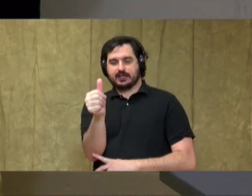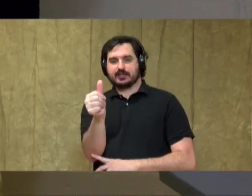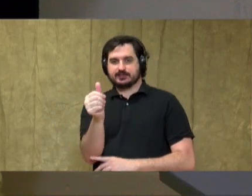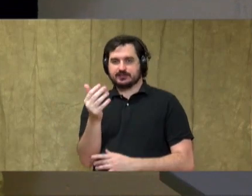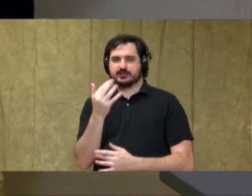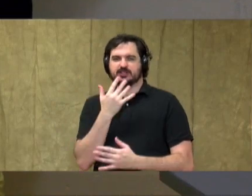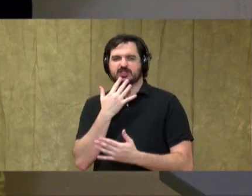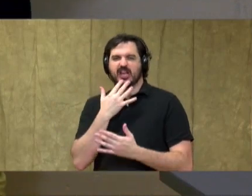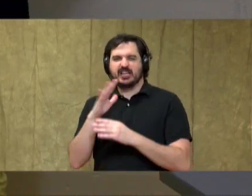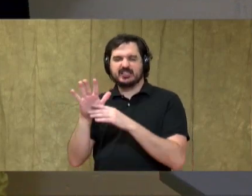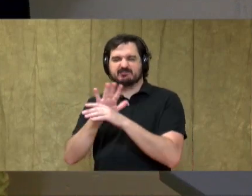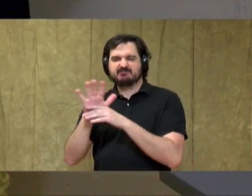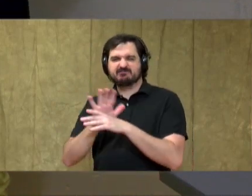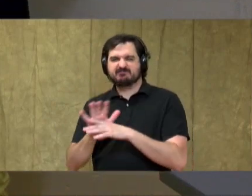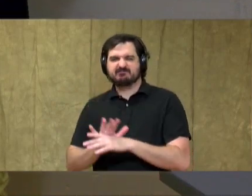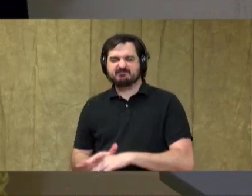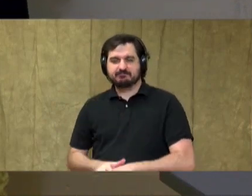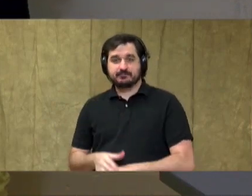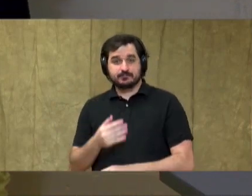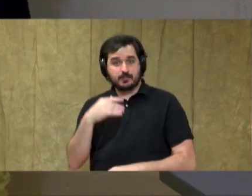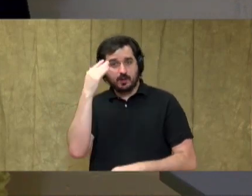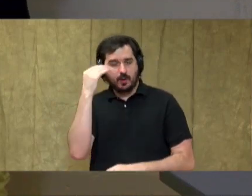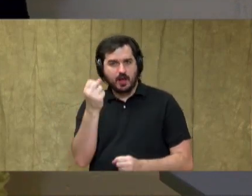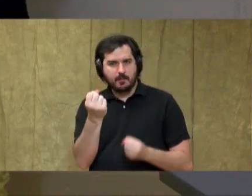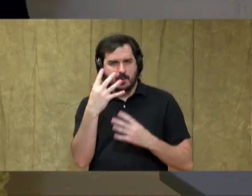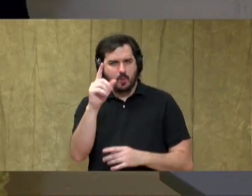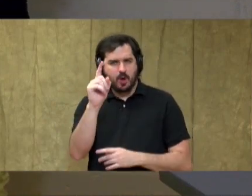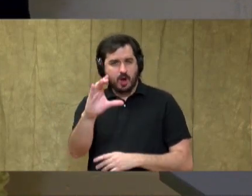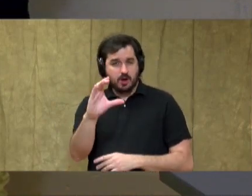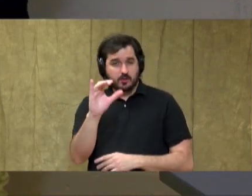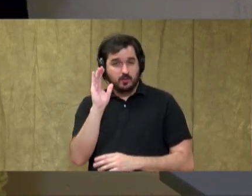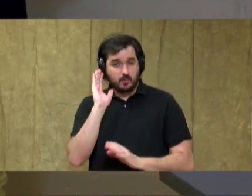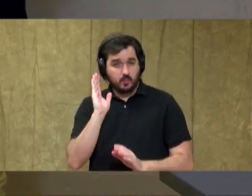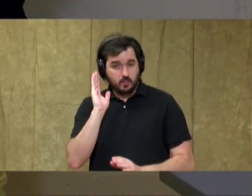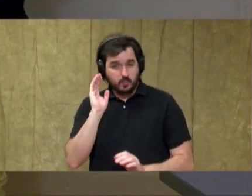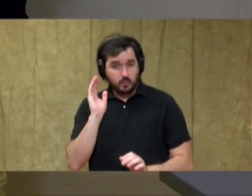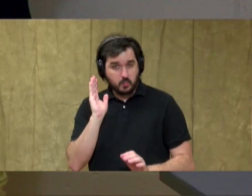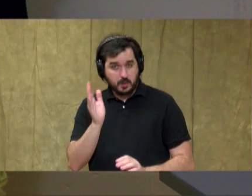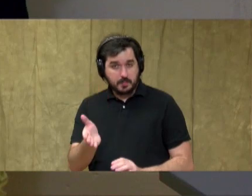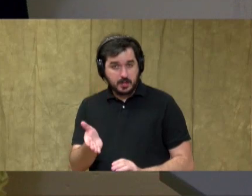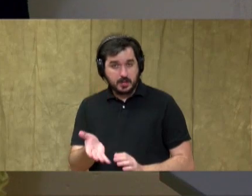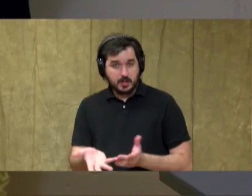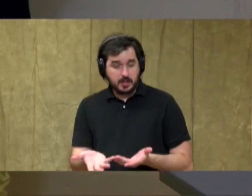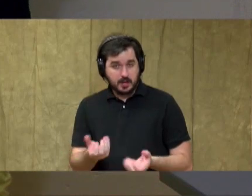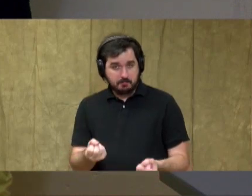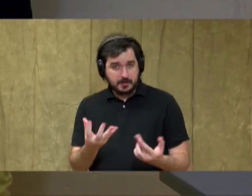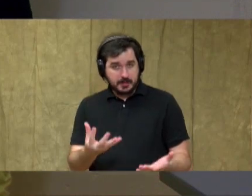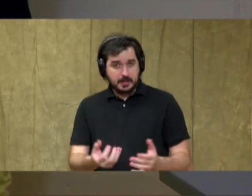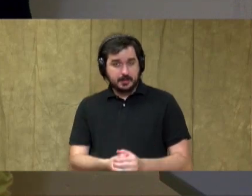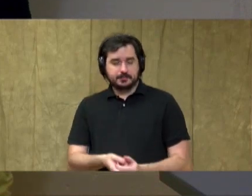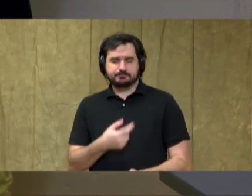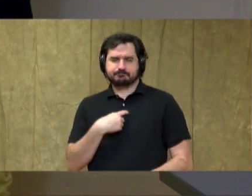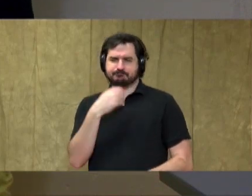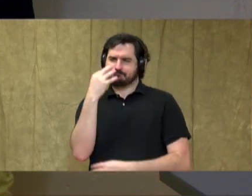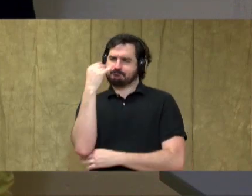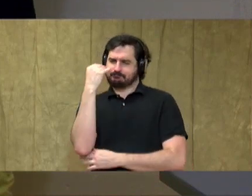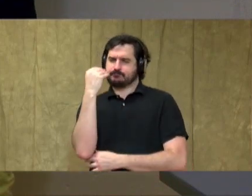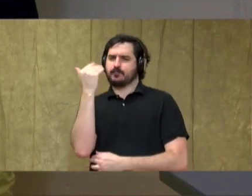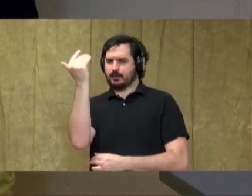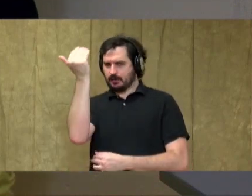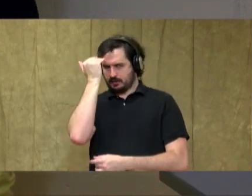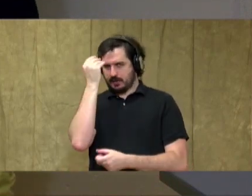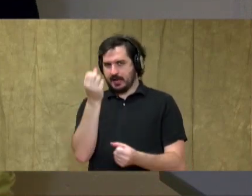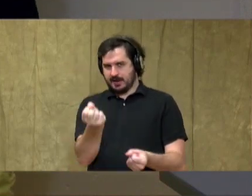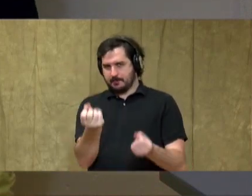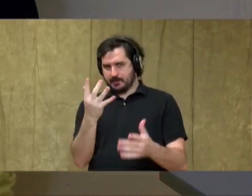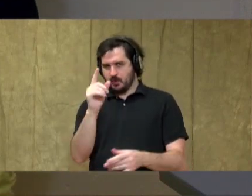shaded. Do you know how many hundredths that would be? Well, let's think. We know how many hundredths